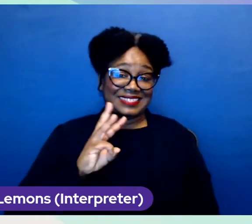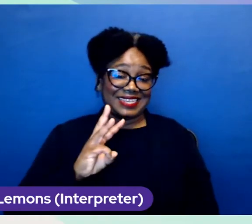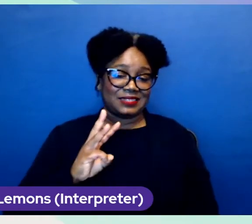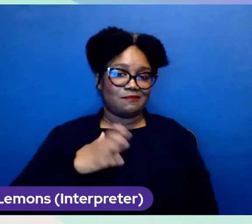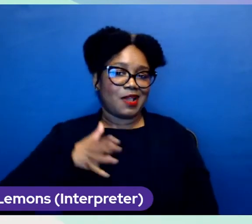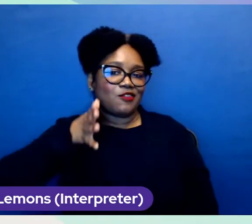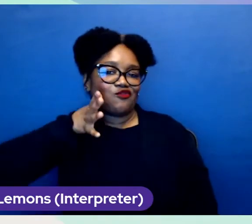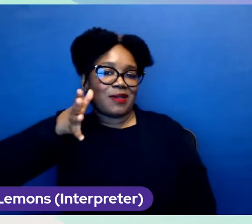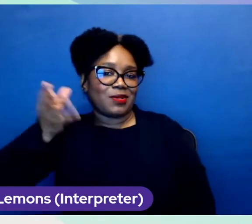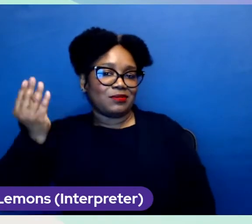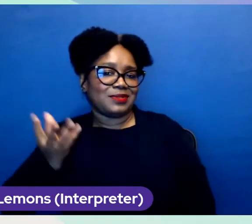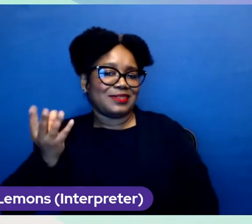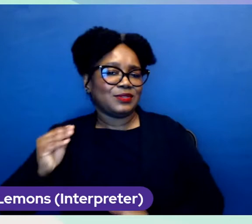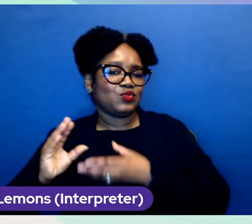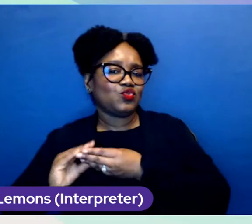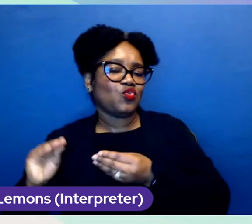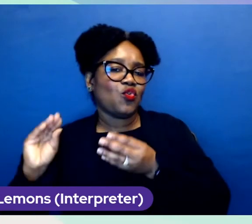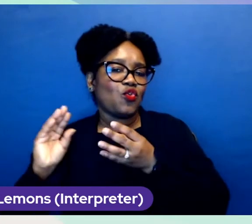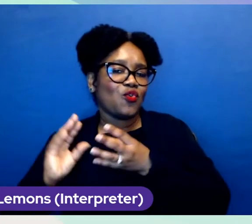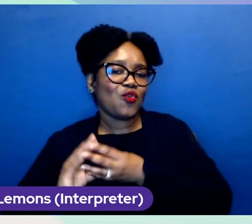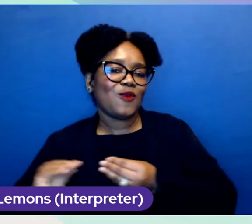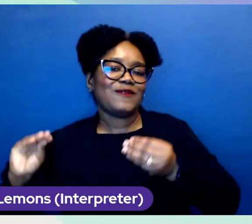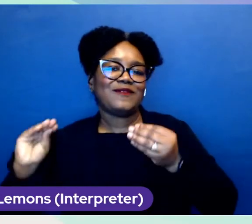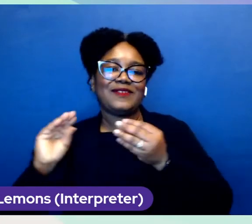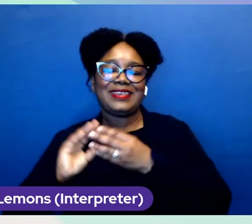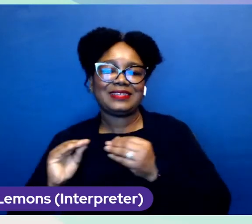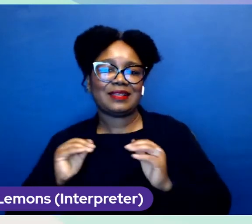I developed a very keen ear of listening to